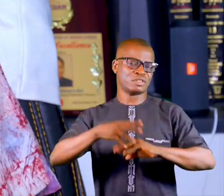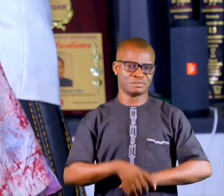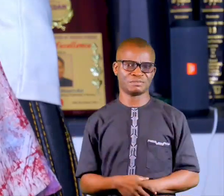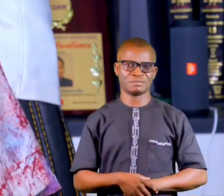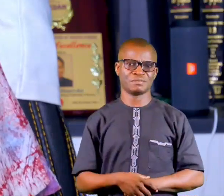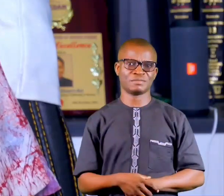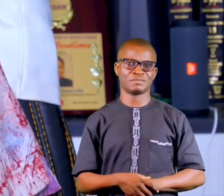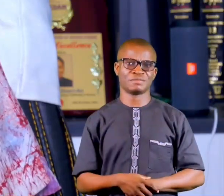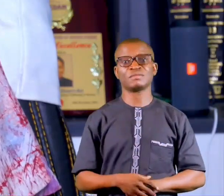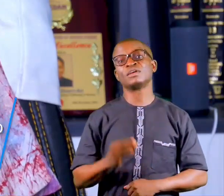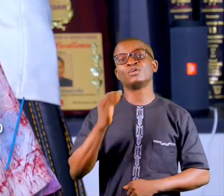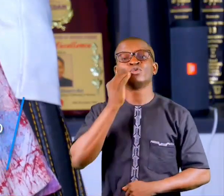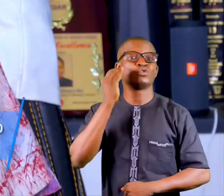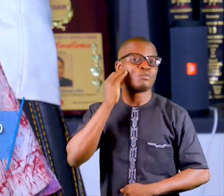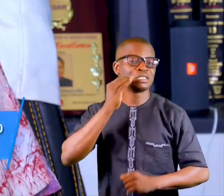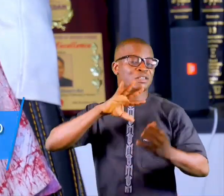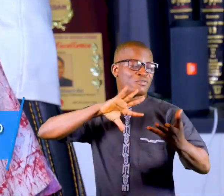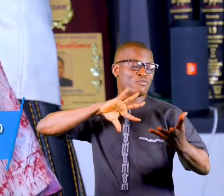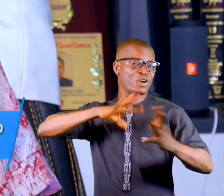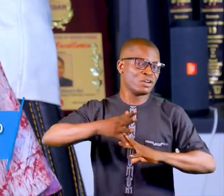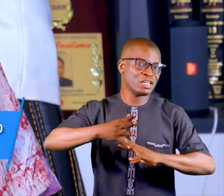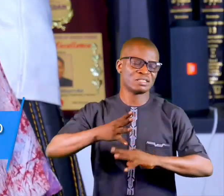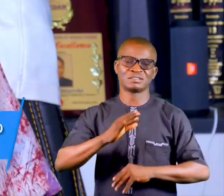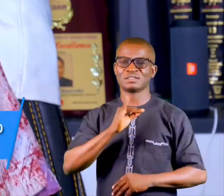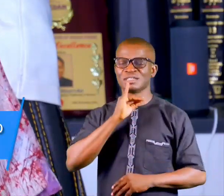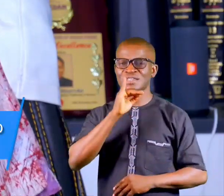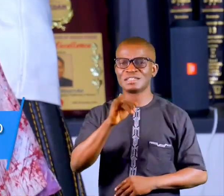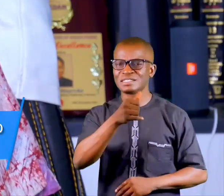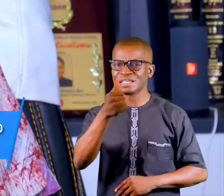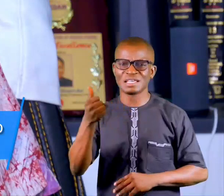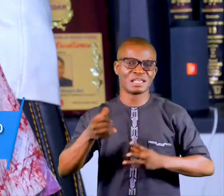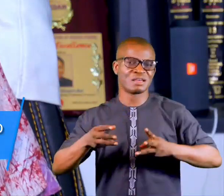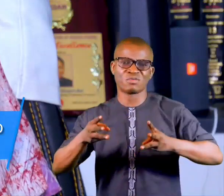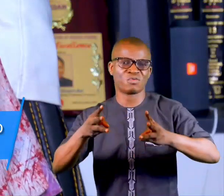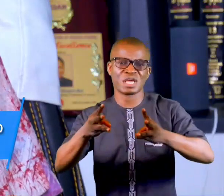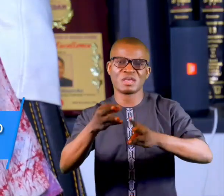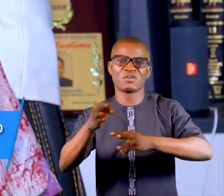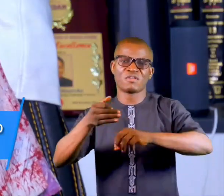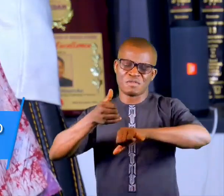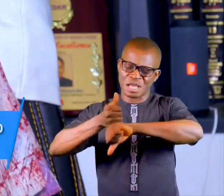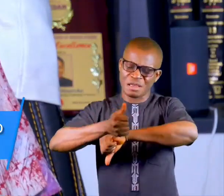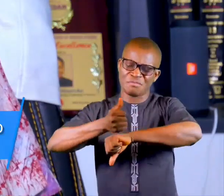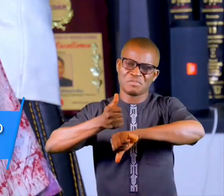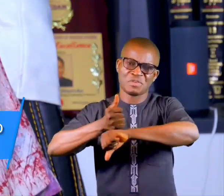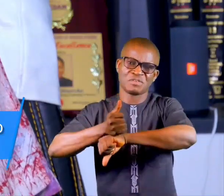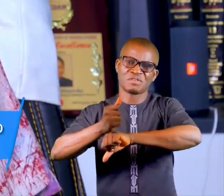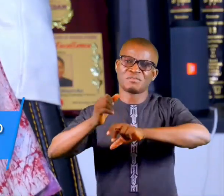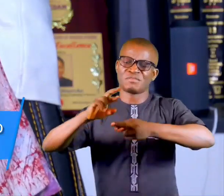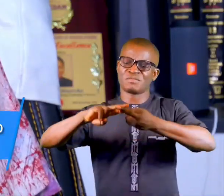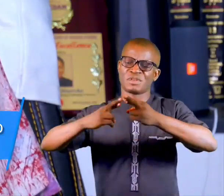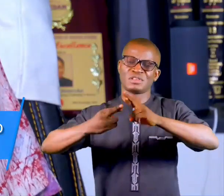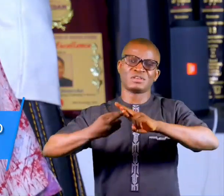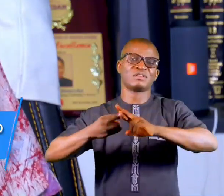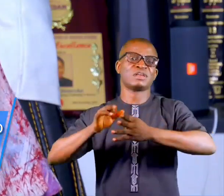Domestic violence is a pattern of abusive relationship